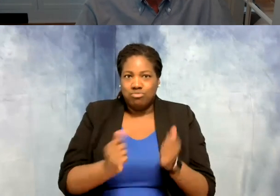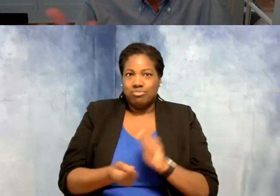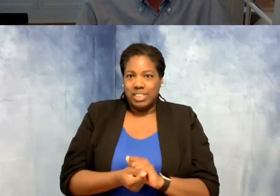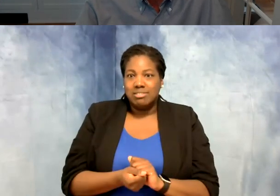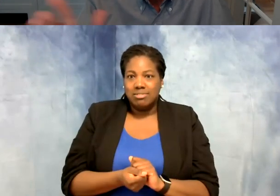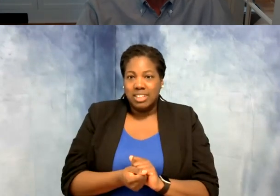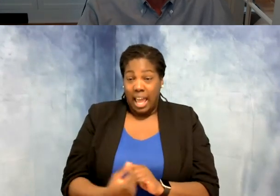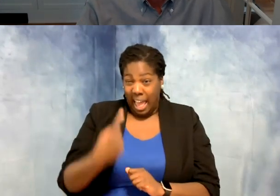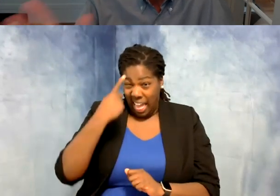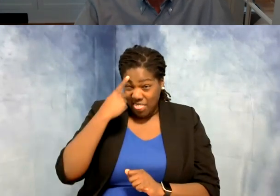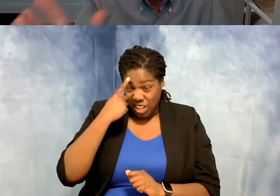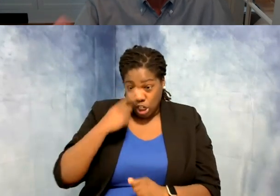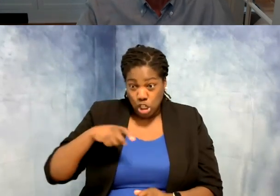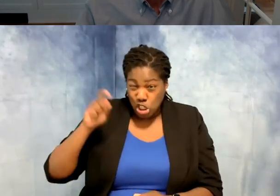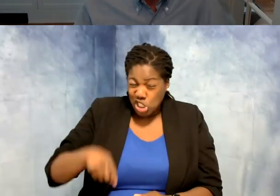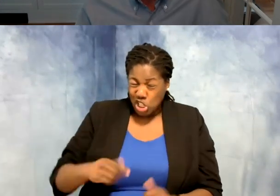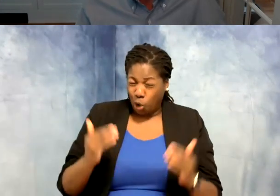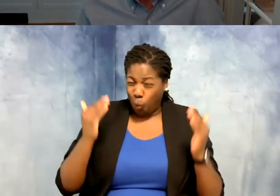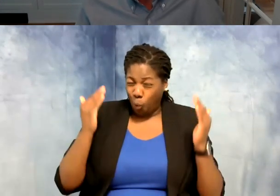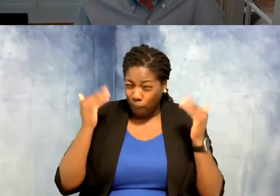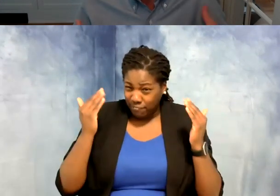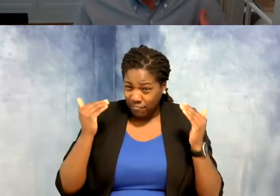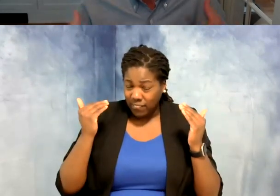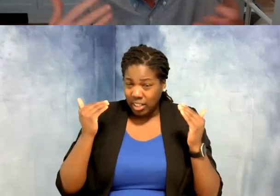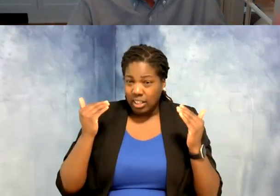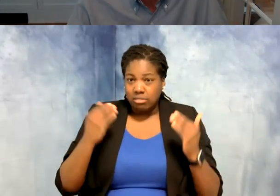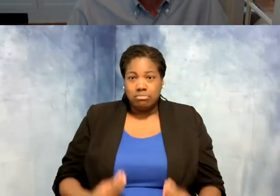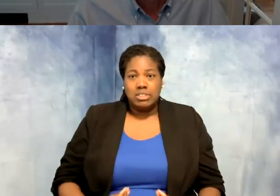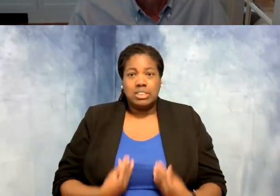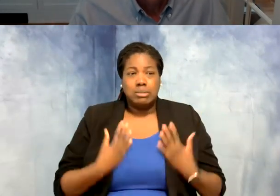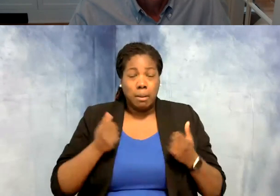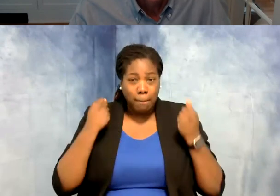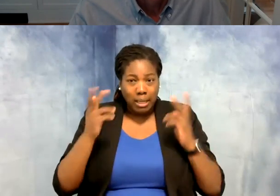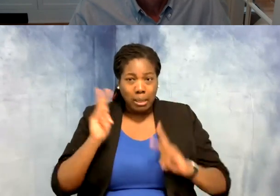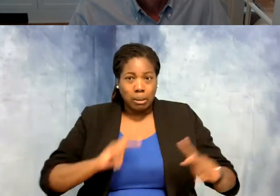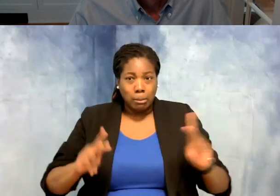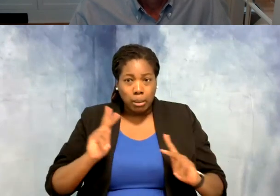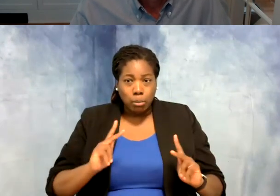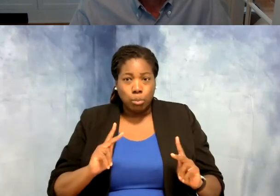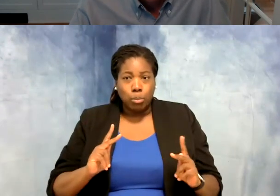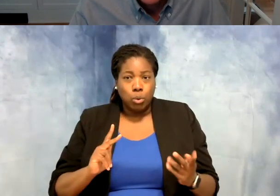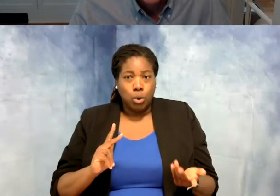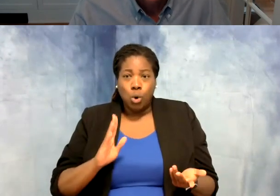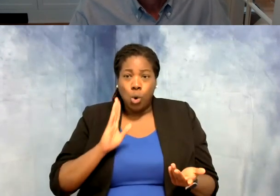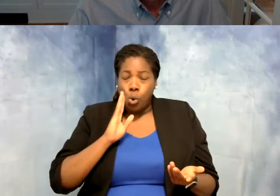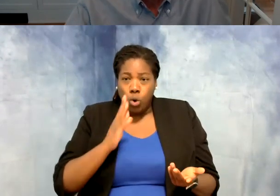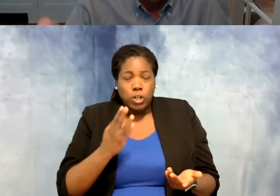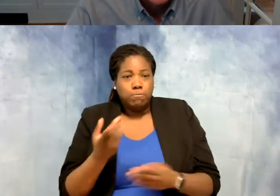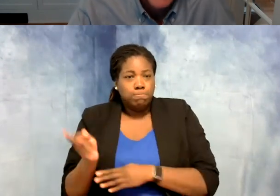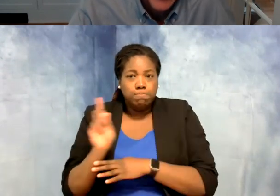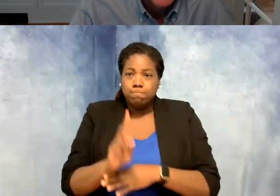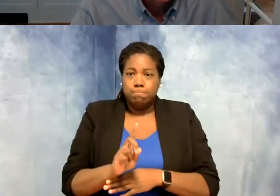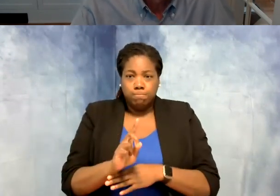that will, it should, I hope it will, inspire lots of people to come forward, to stand up,